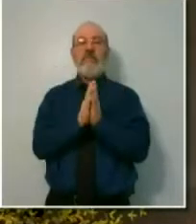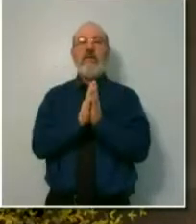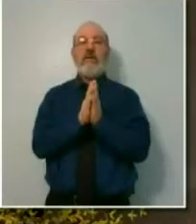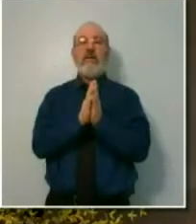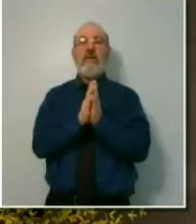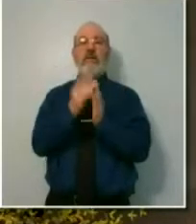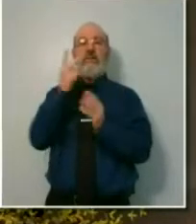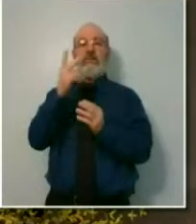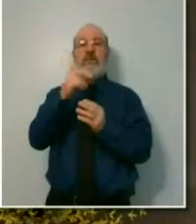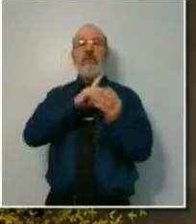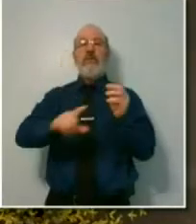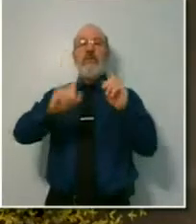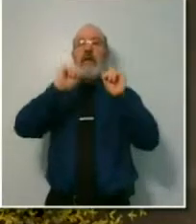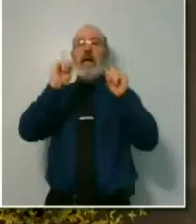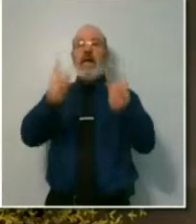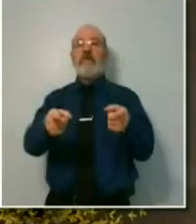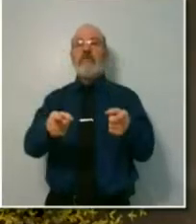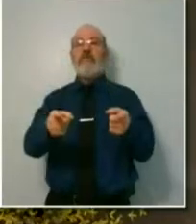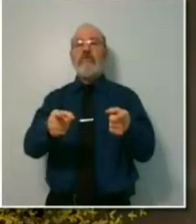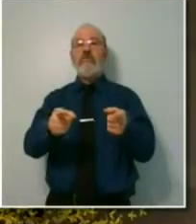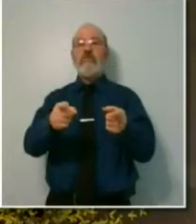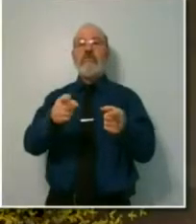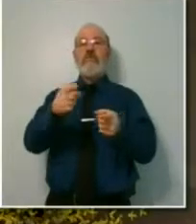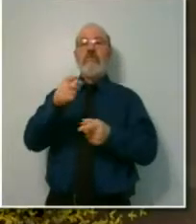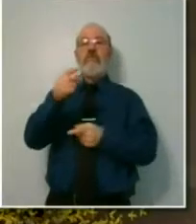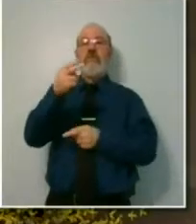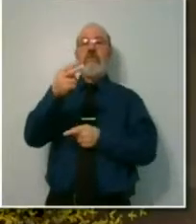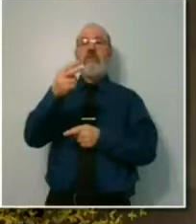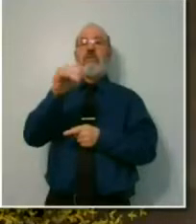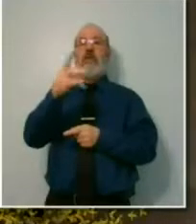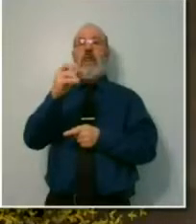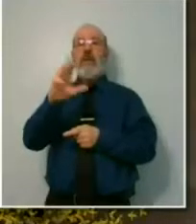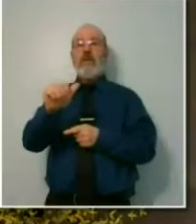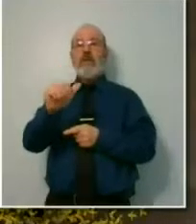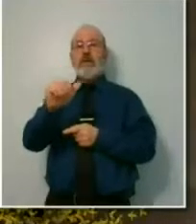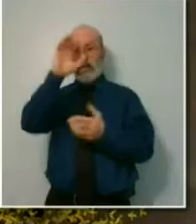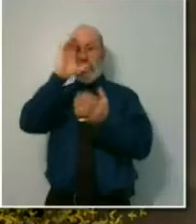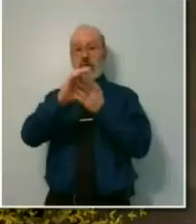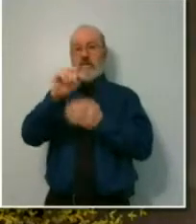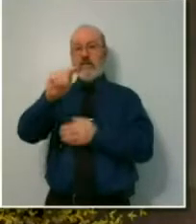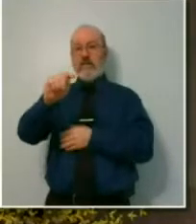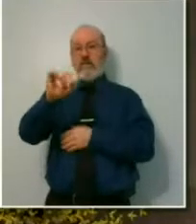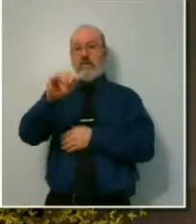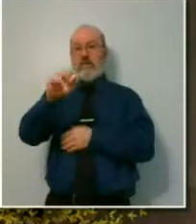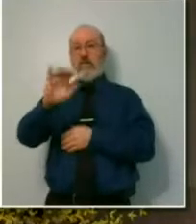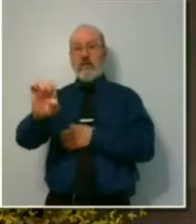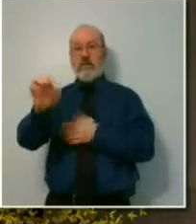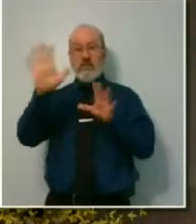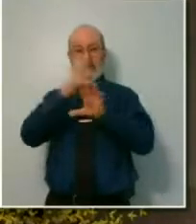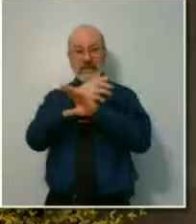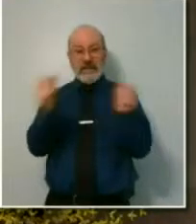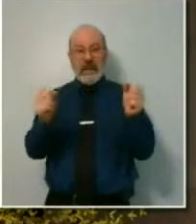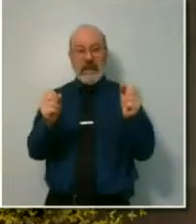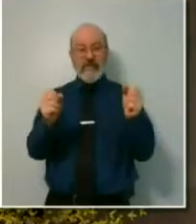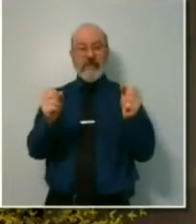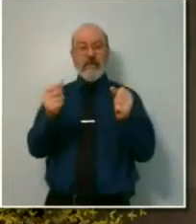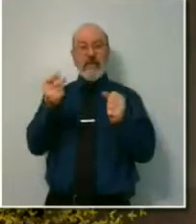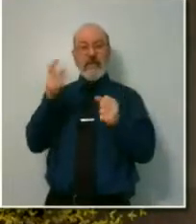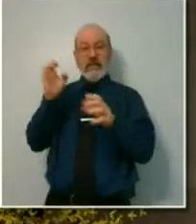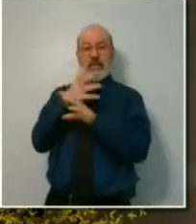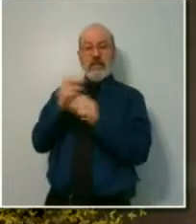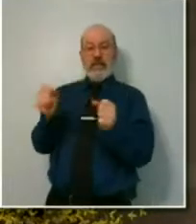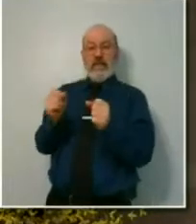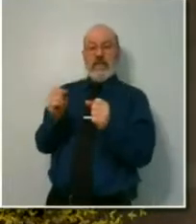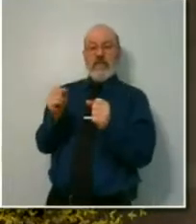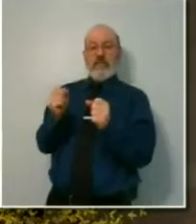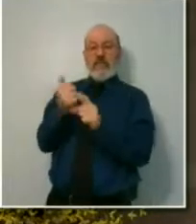answer. Hilaria's husband, Tyrone, has accepted Christ as his Savior. Hilaria accepted Christ late last year and has